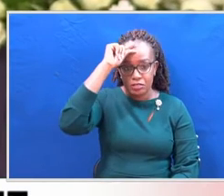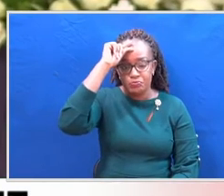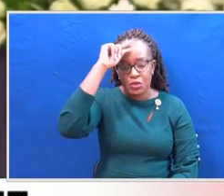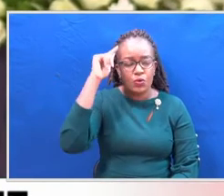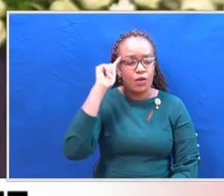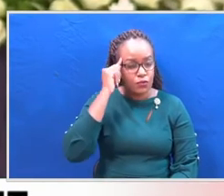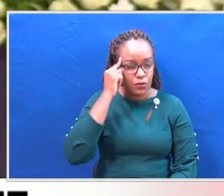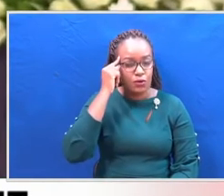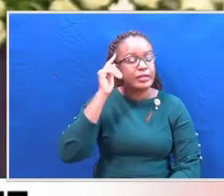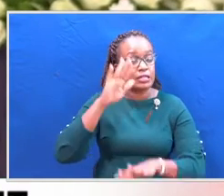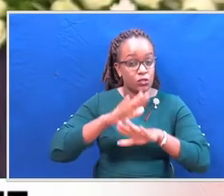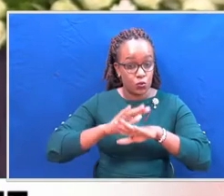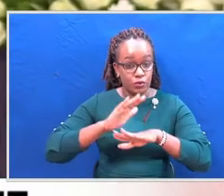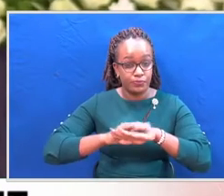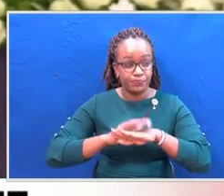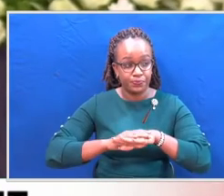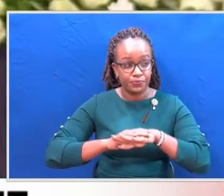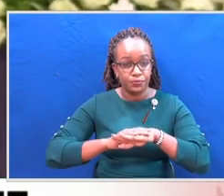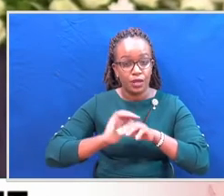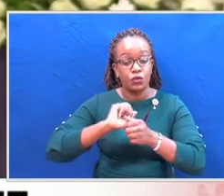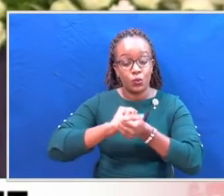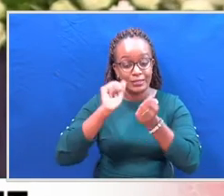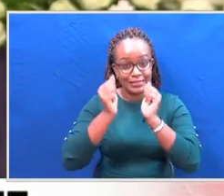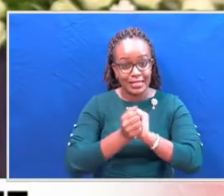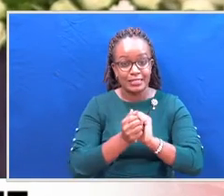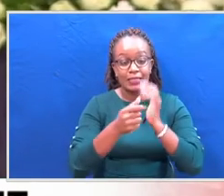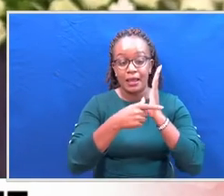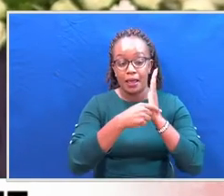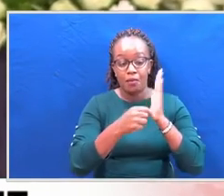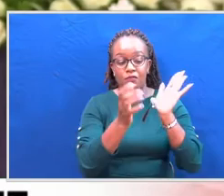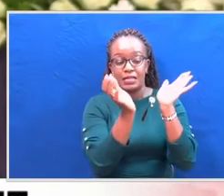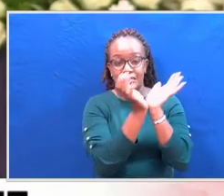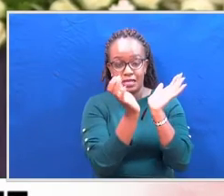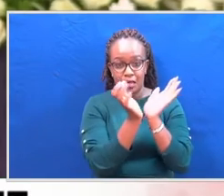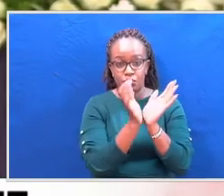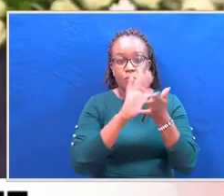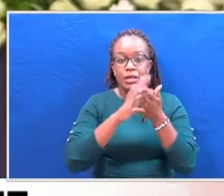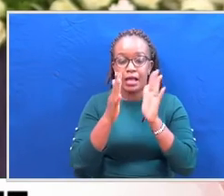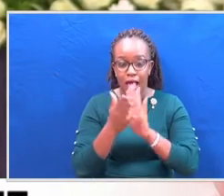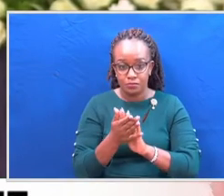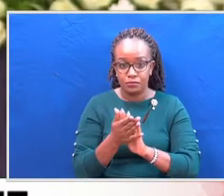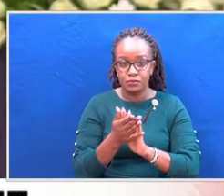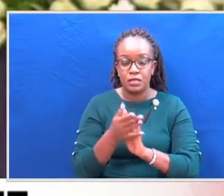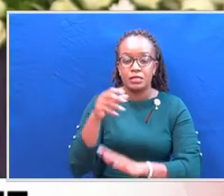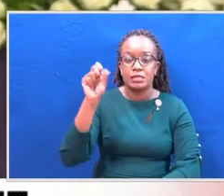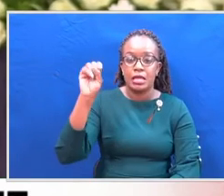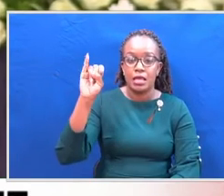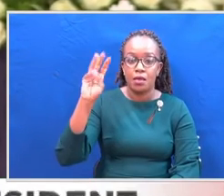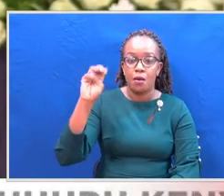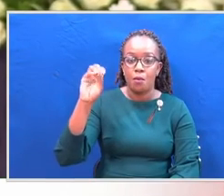fit to rename this stadium the Simeon Nyachae Stadium,